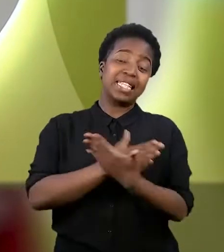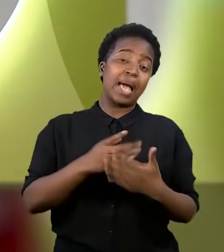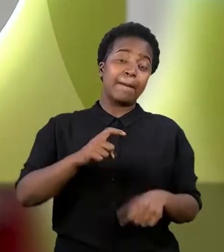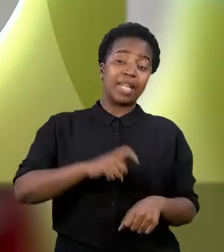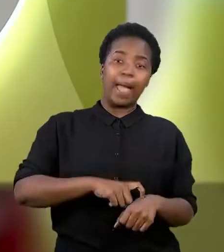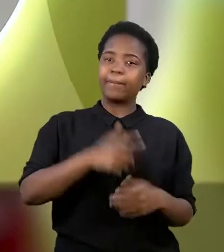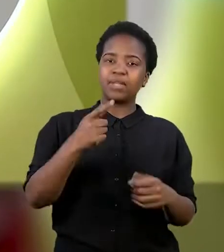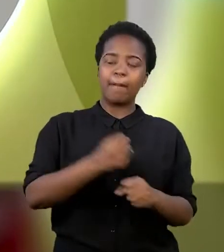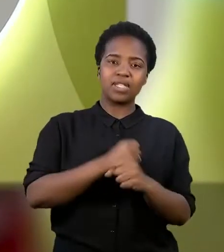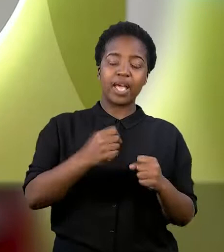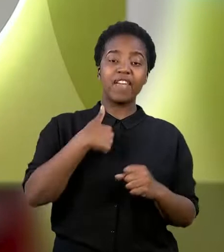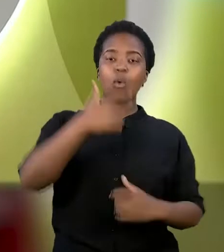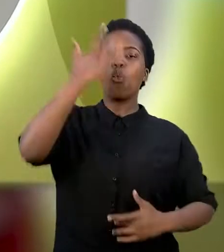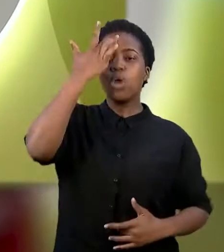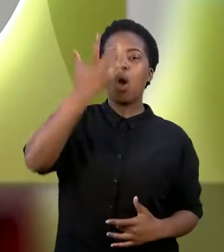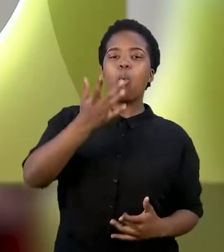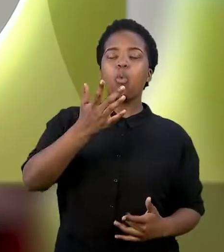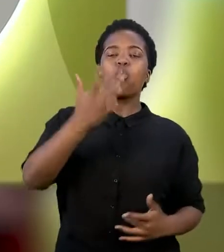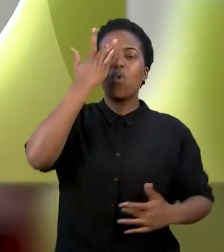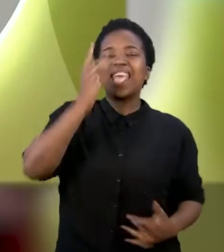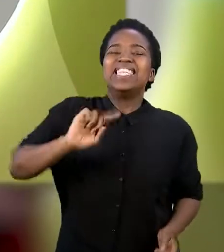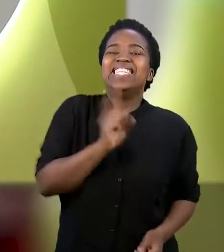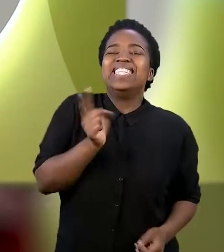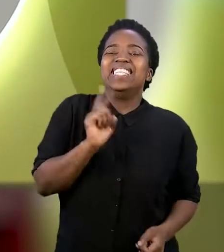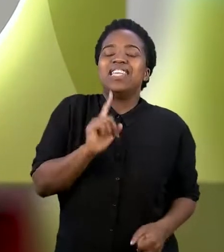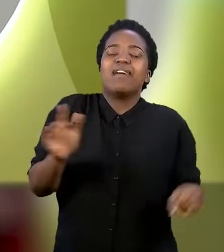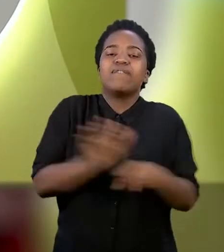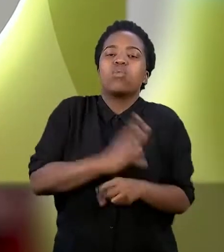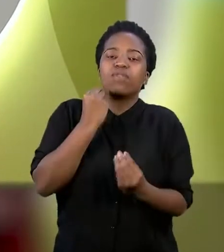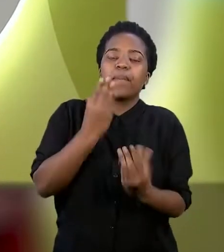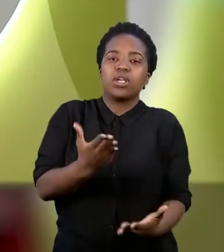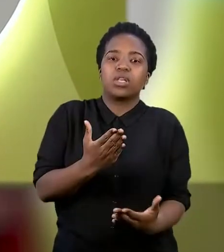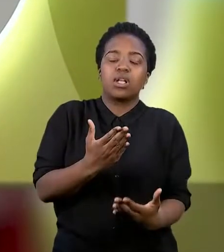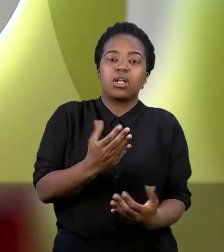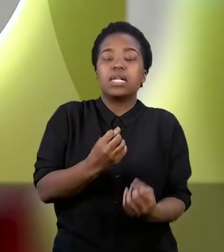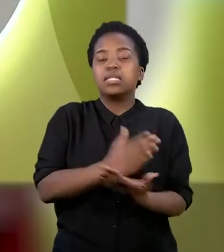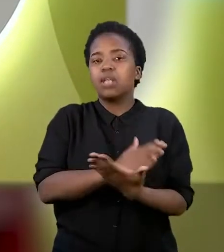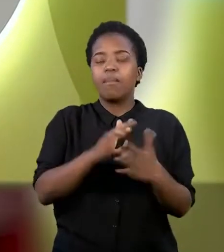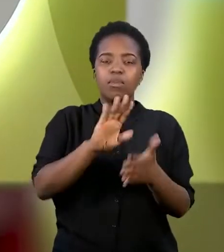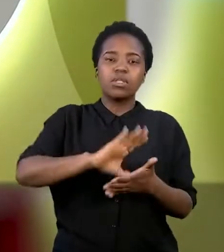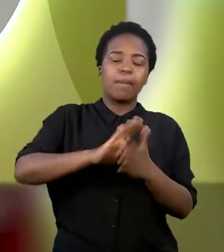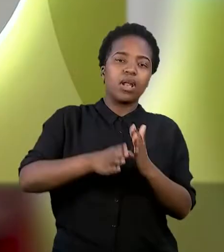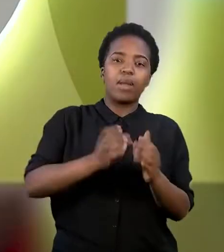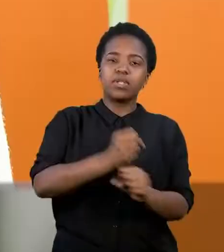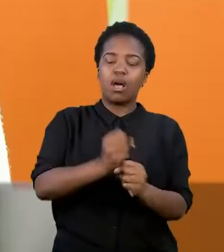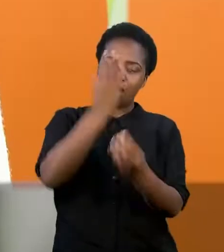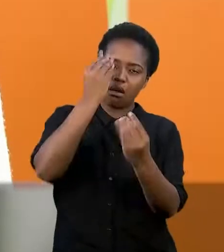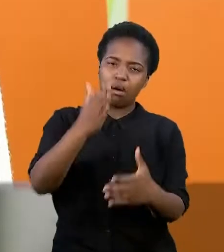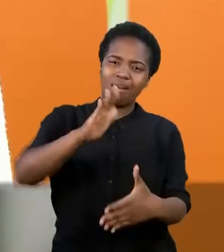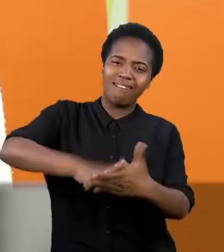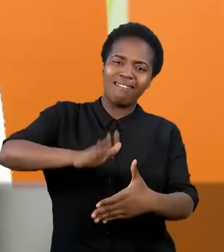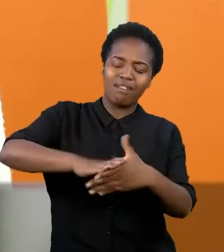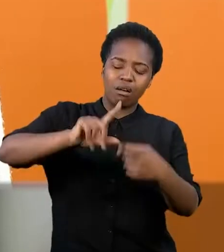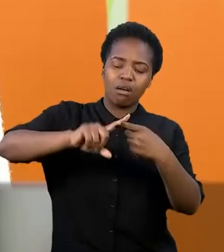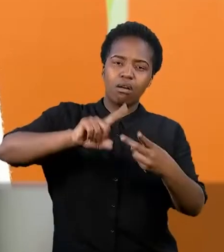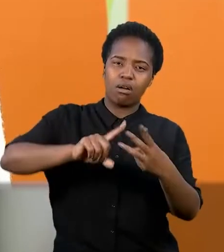hore ha ba hlalosetse batho haholo re ha o kula o tshwere ke eng and jwale ka batho ba nan le di disability ntungu tlamile re ithute yona ke